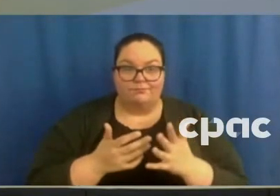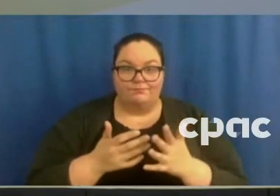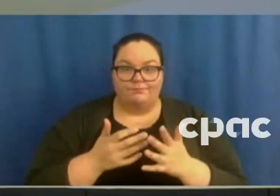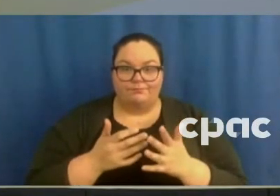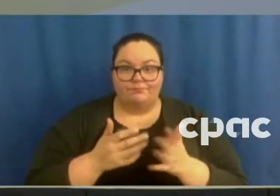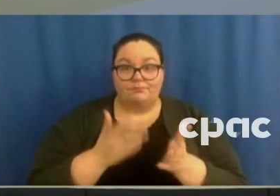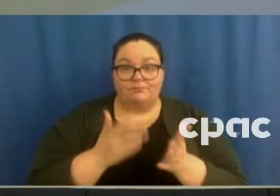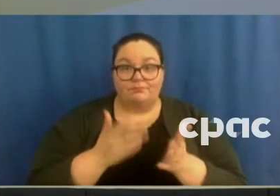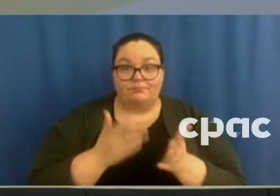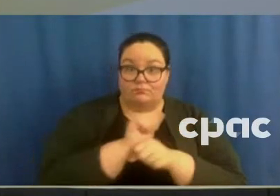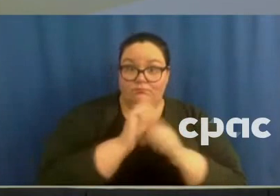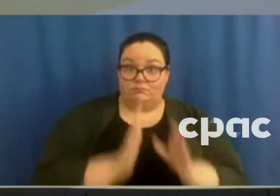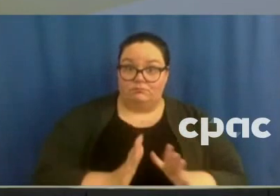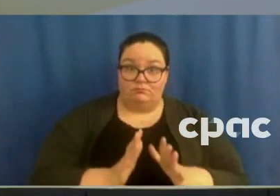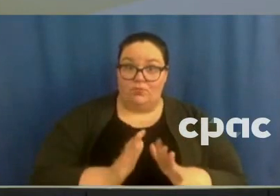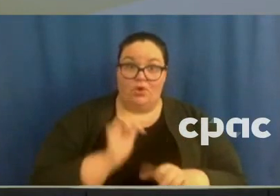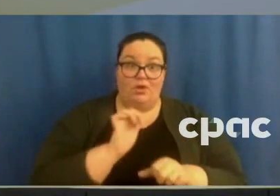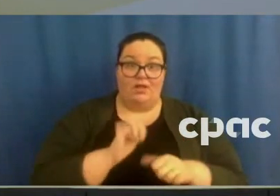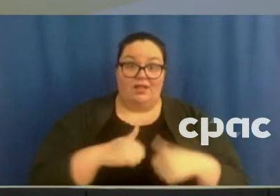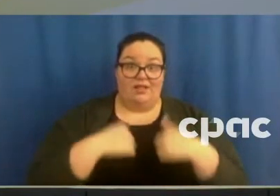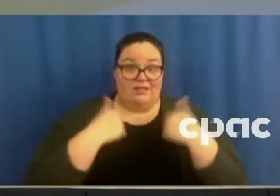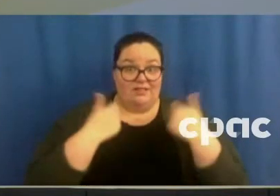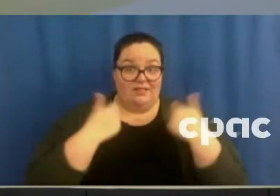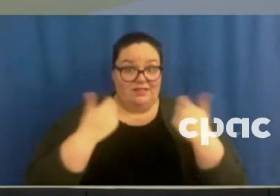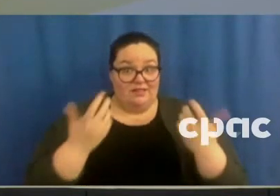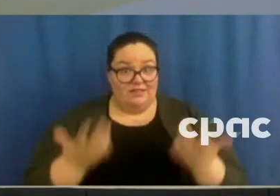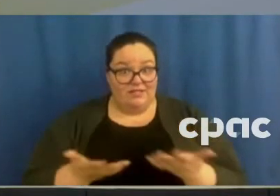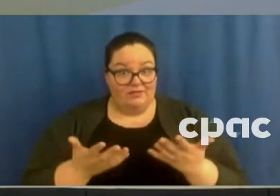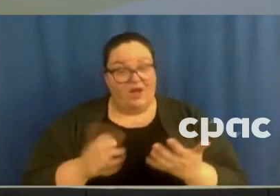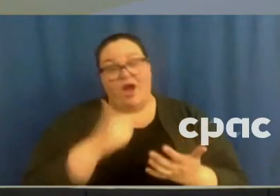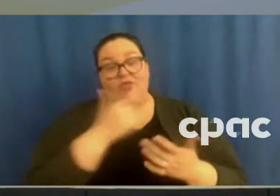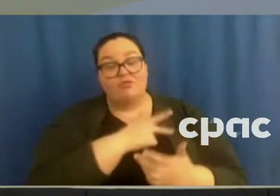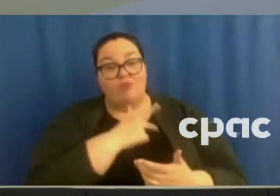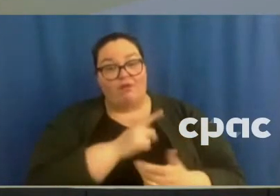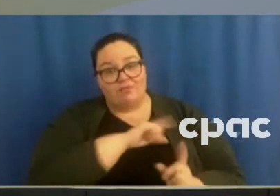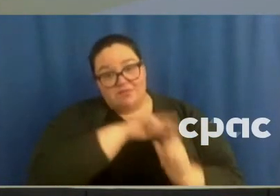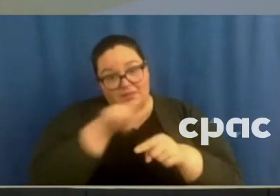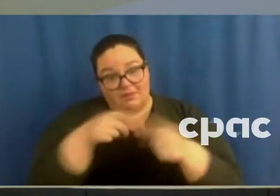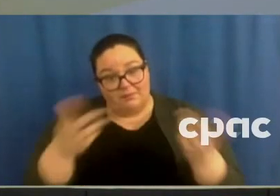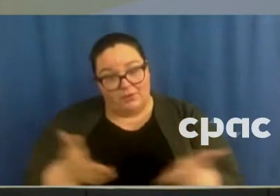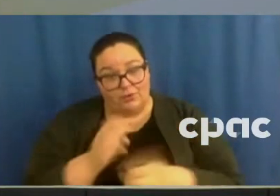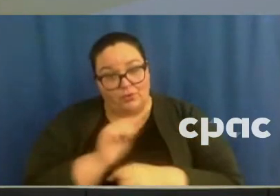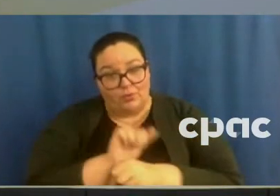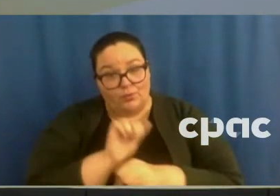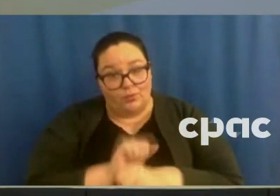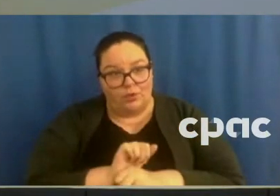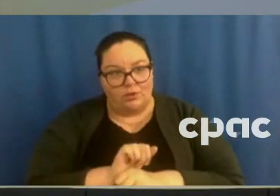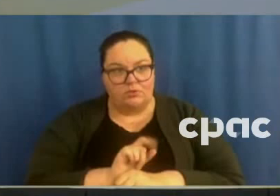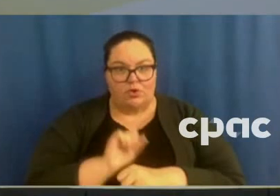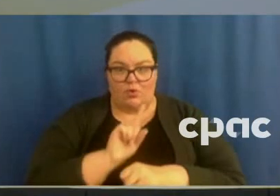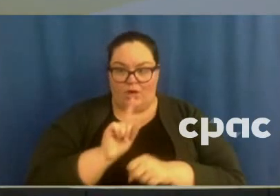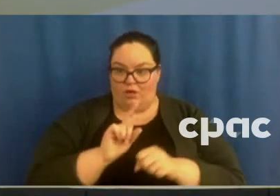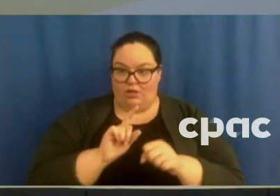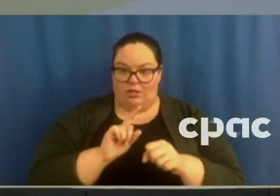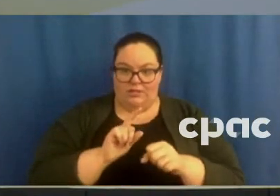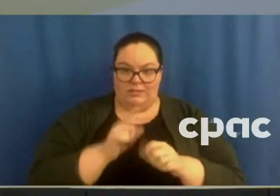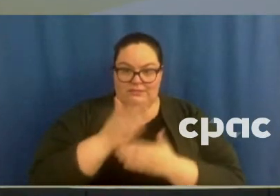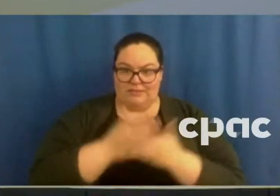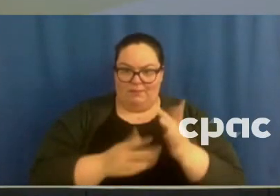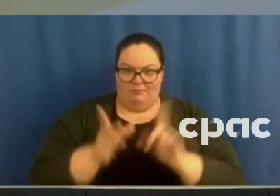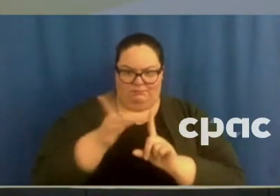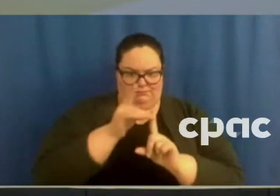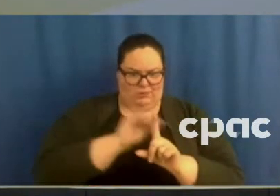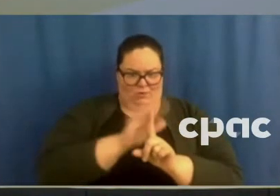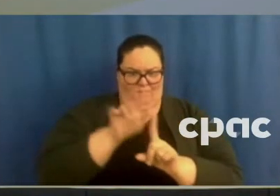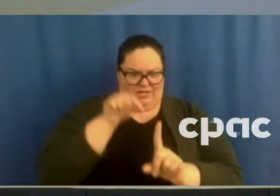travel in and out of the province, and I'm wondering if you have any thoughts about where these cases that aren't connected to travel may be coming from,